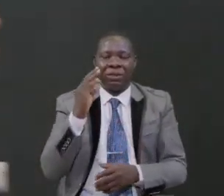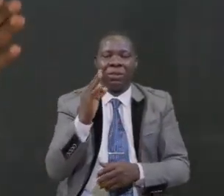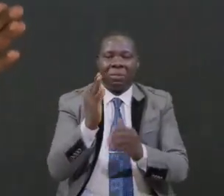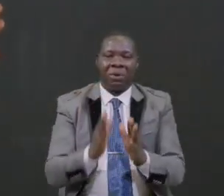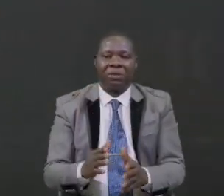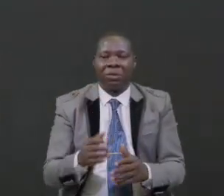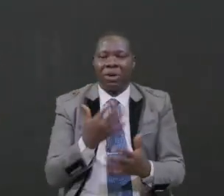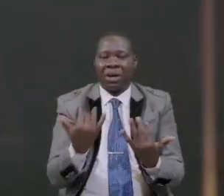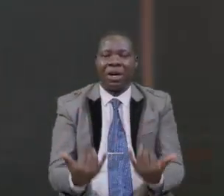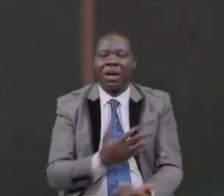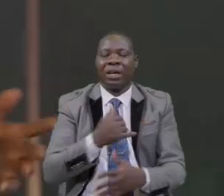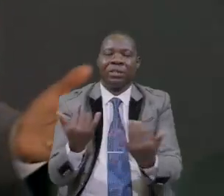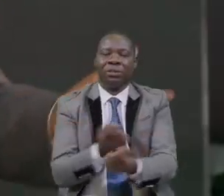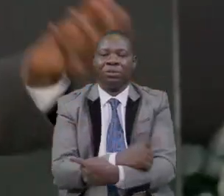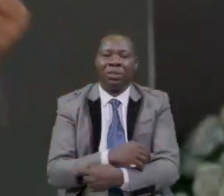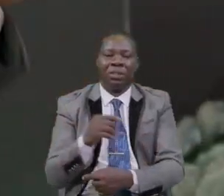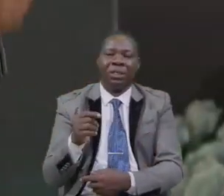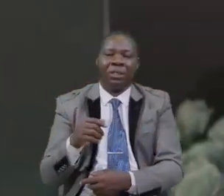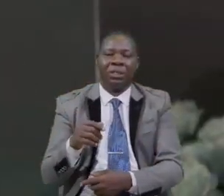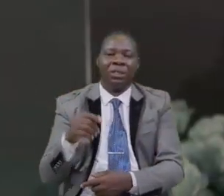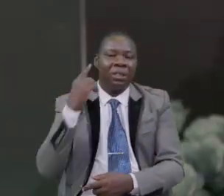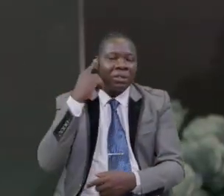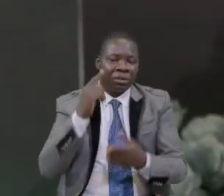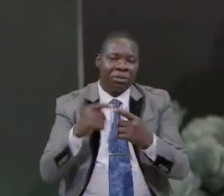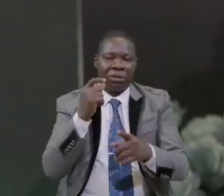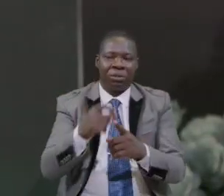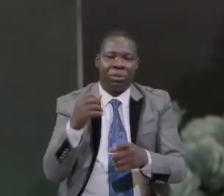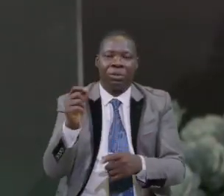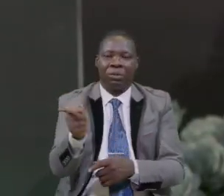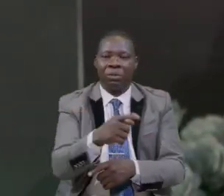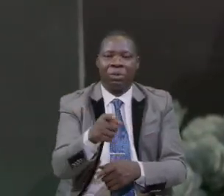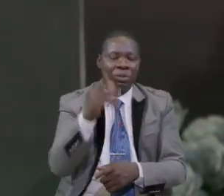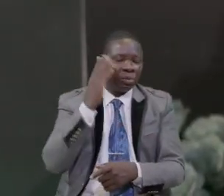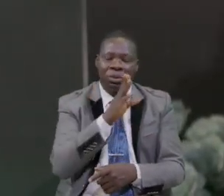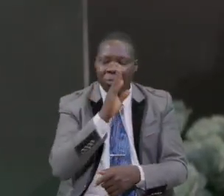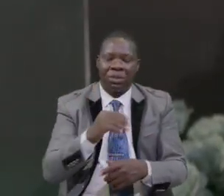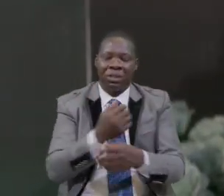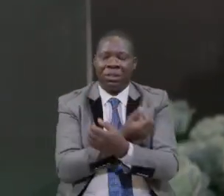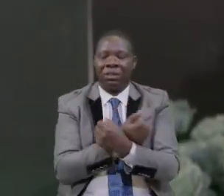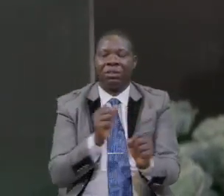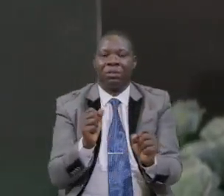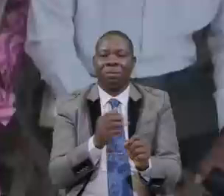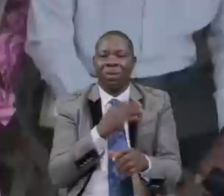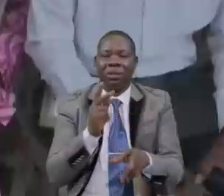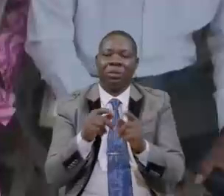he listened to the word of God, you will be saved. And the people said,